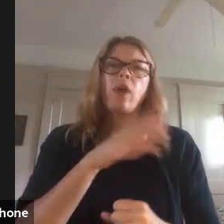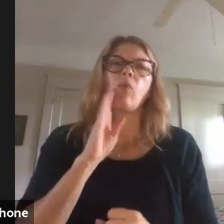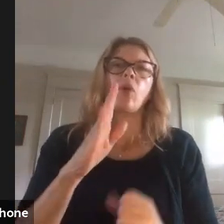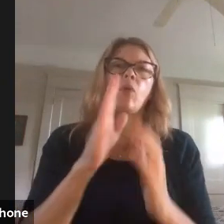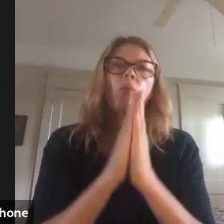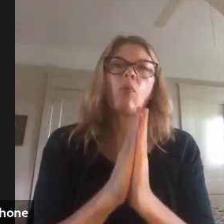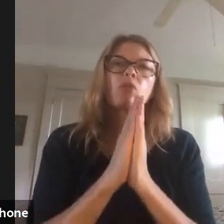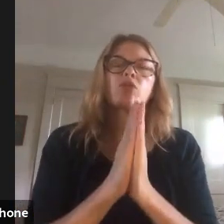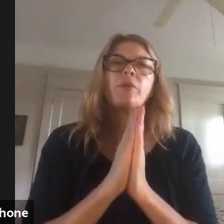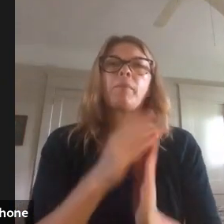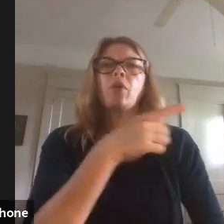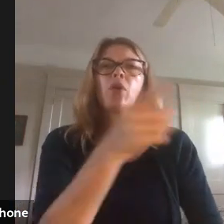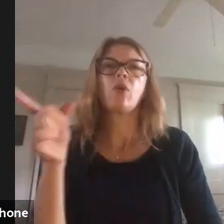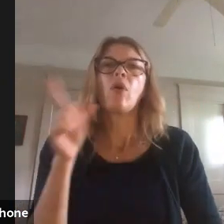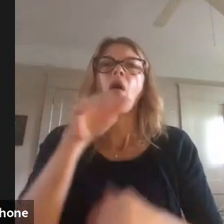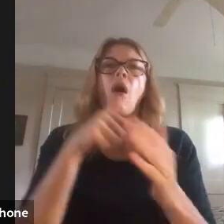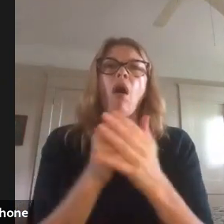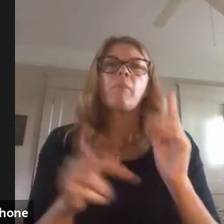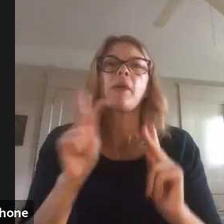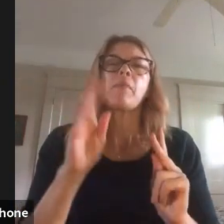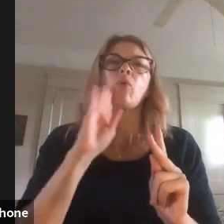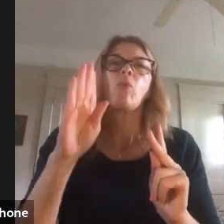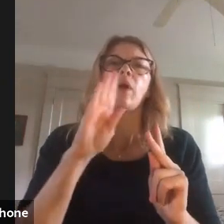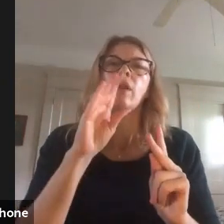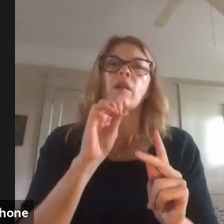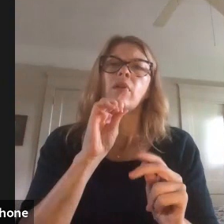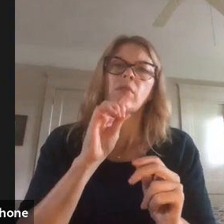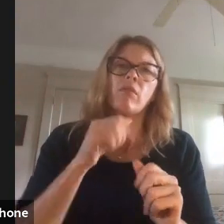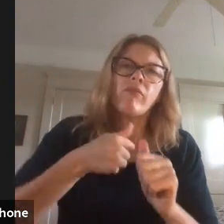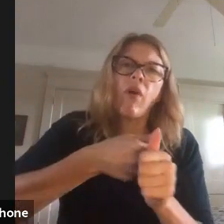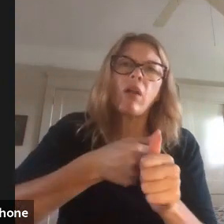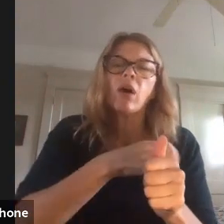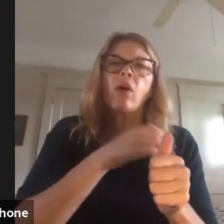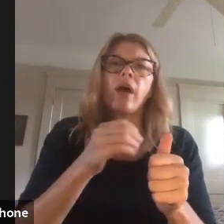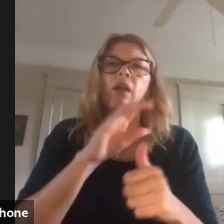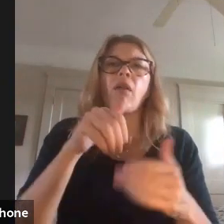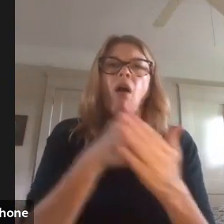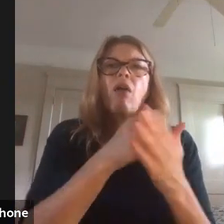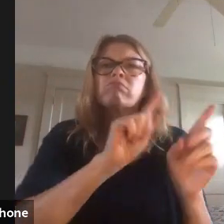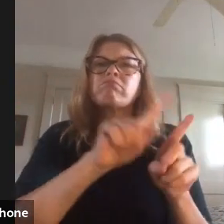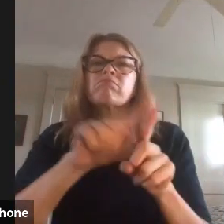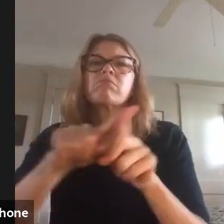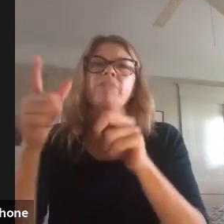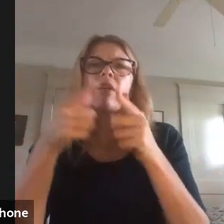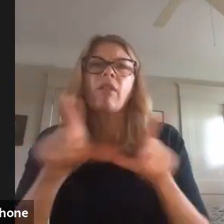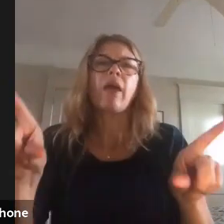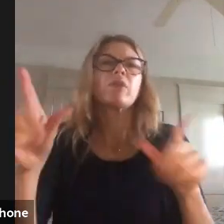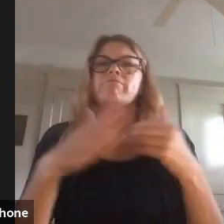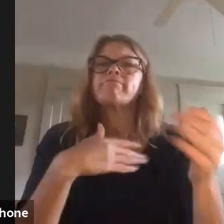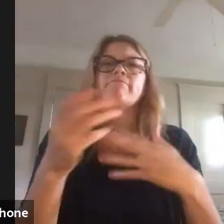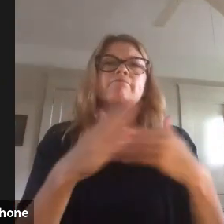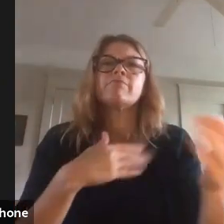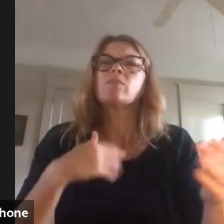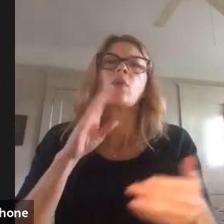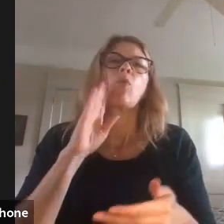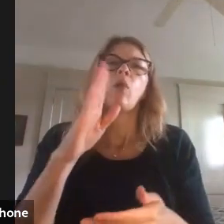nations obey you, all tongues confess and bless you, and men and women everywhere love you and